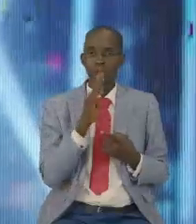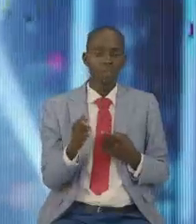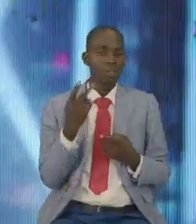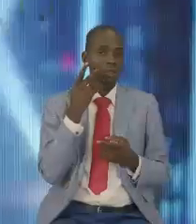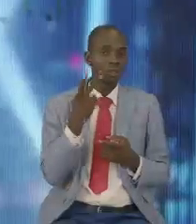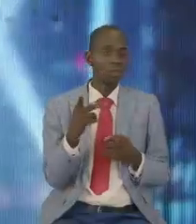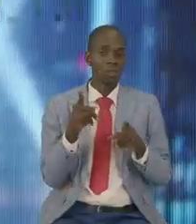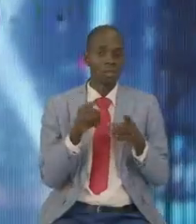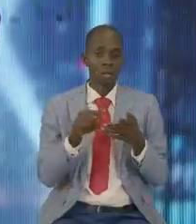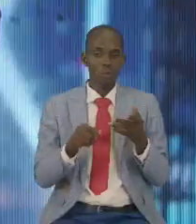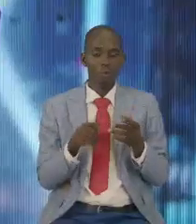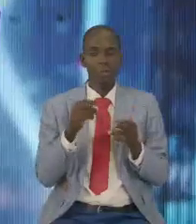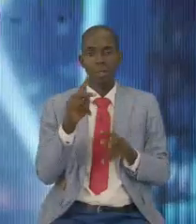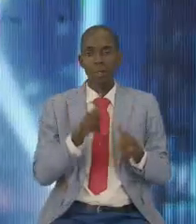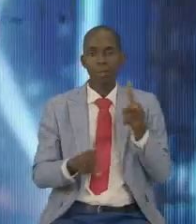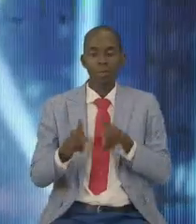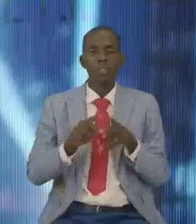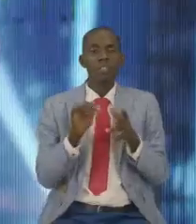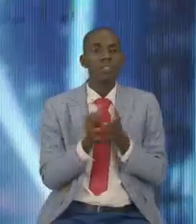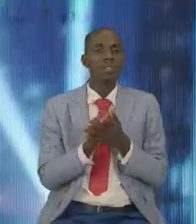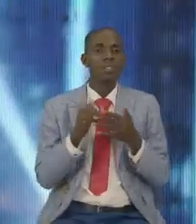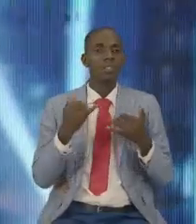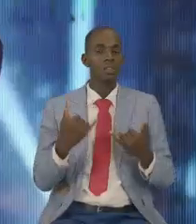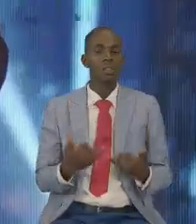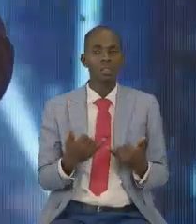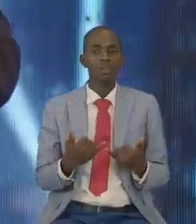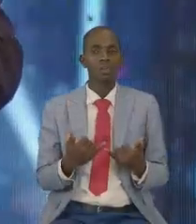the enemy, the devil, the